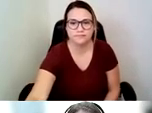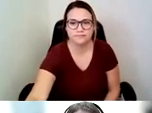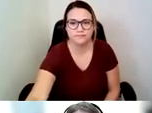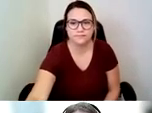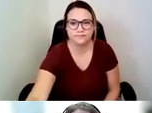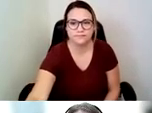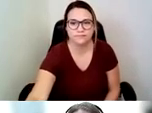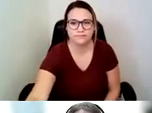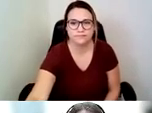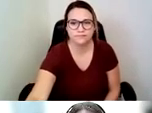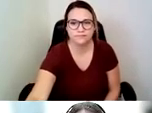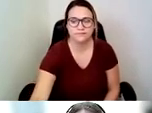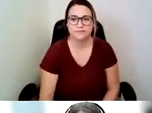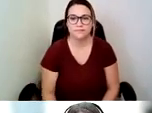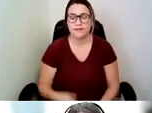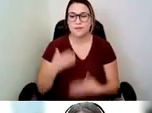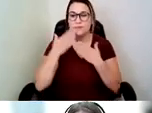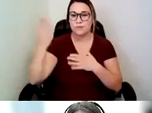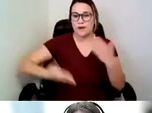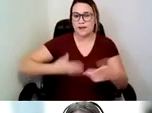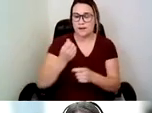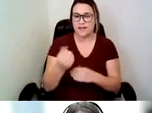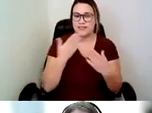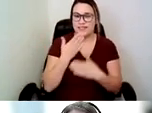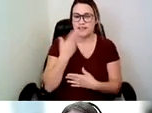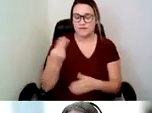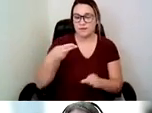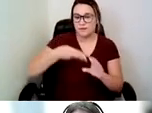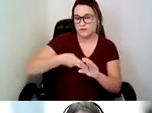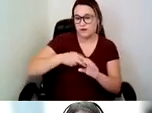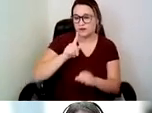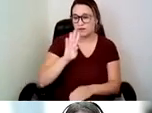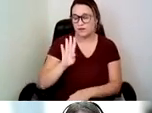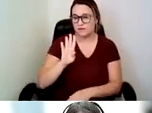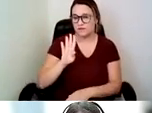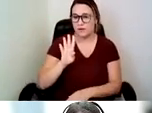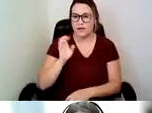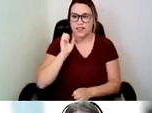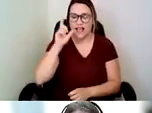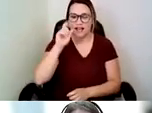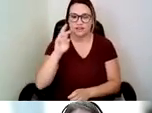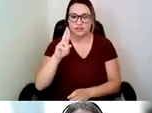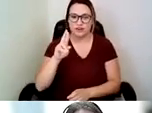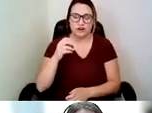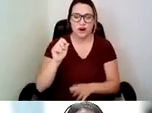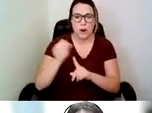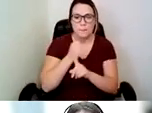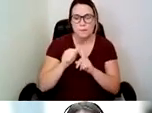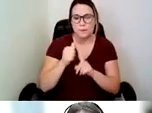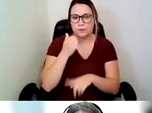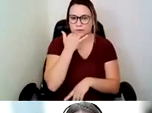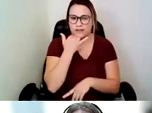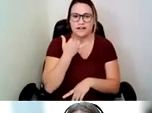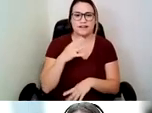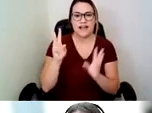joining us for our 24th Annual Elder Abuse Conference, Evolving Interventions and Resources. This